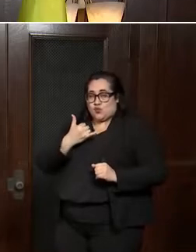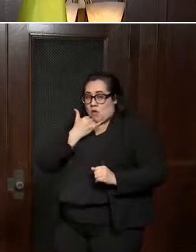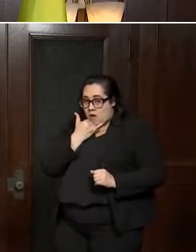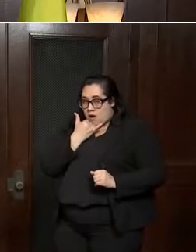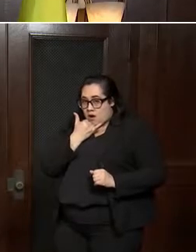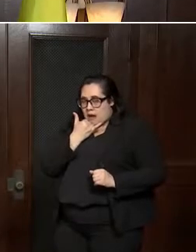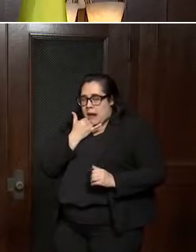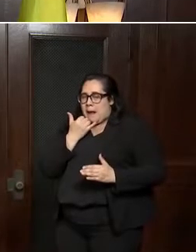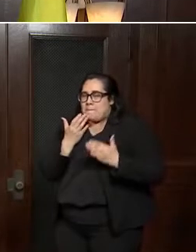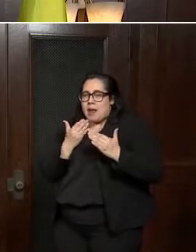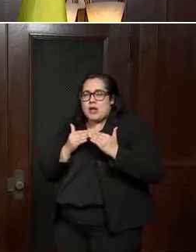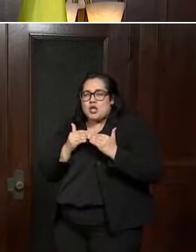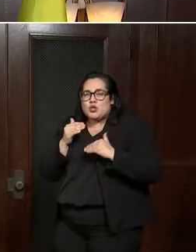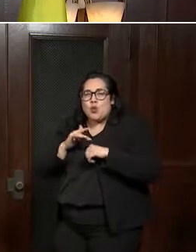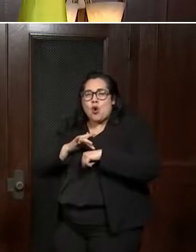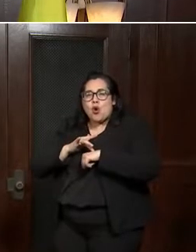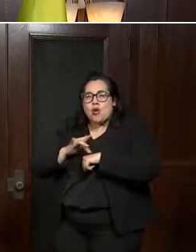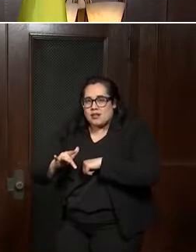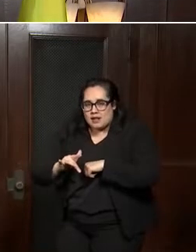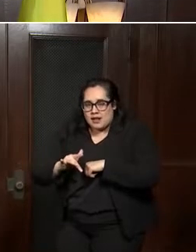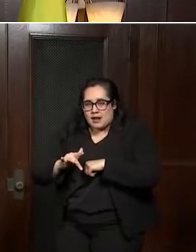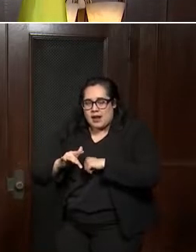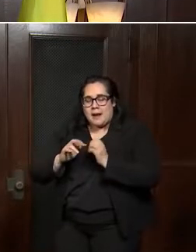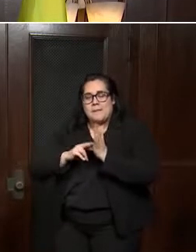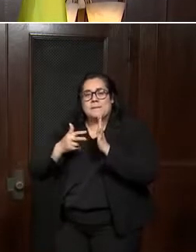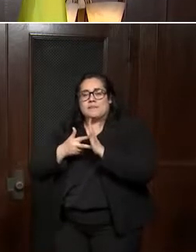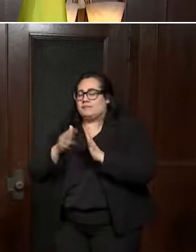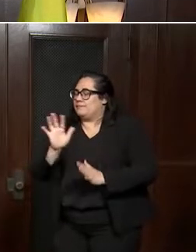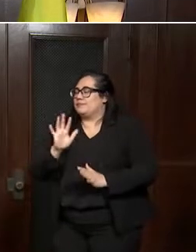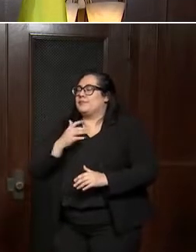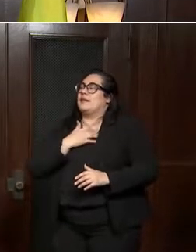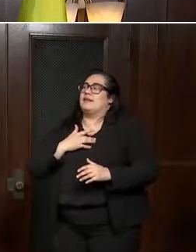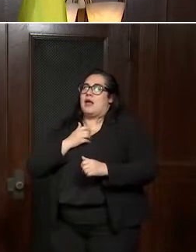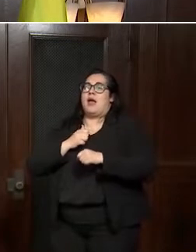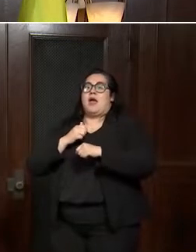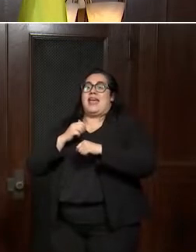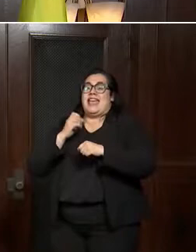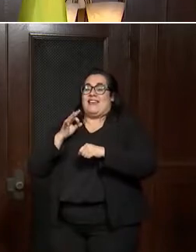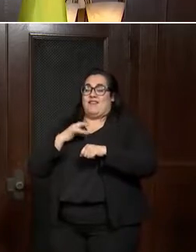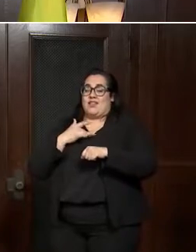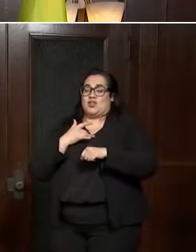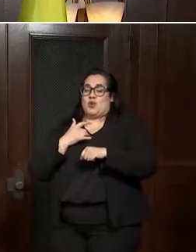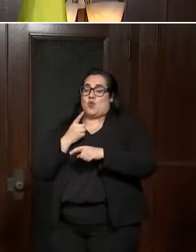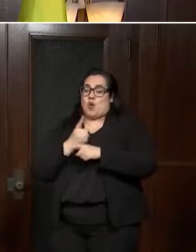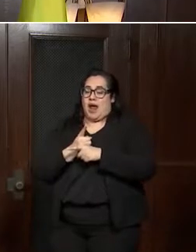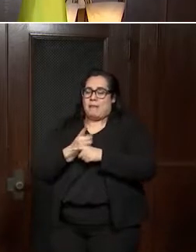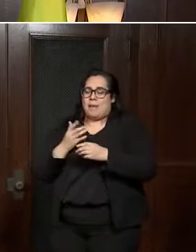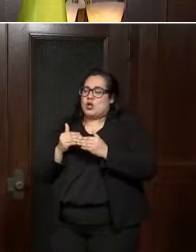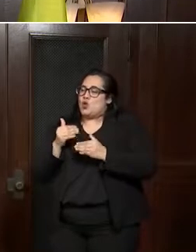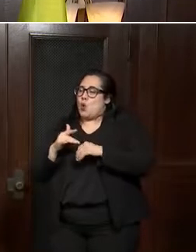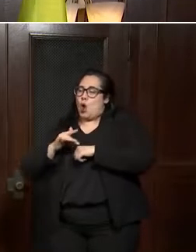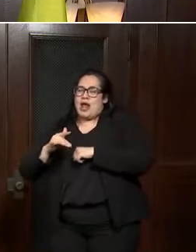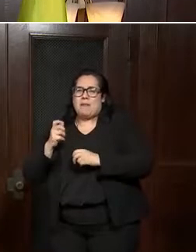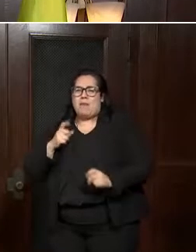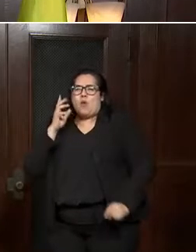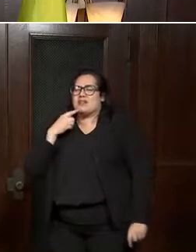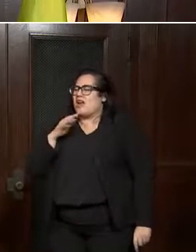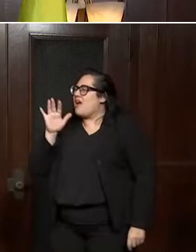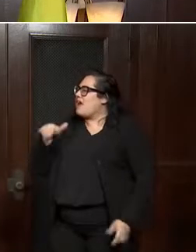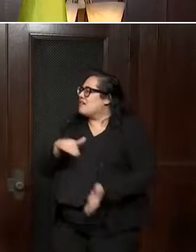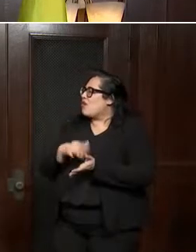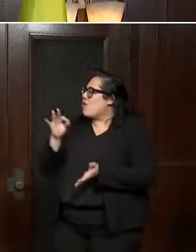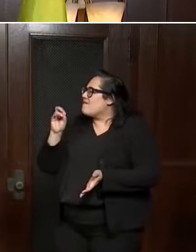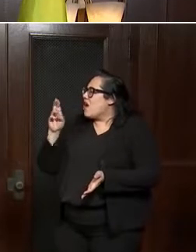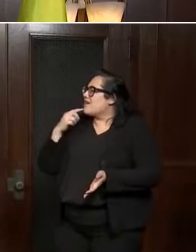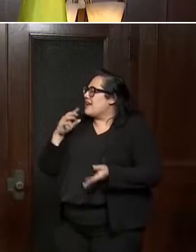wrong, it may be too early. In other words, when it feels right, it may be too early to open things up. So people are going to say, Dr. Ferrer said